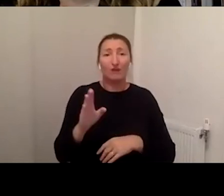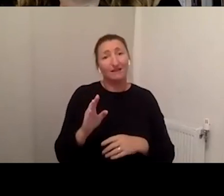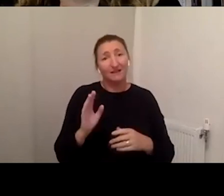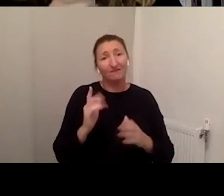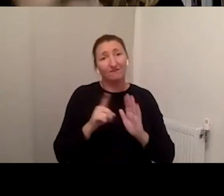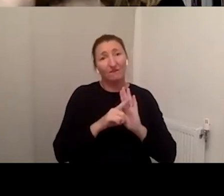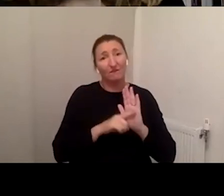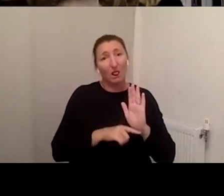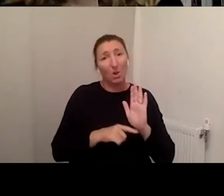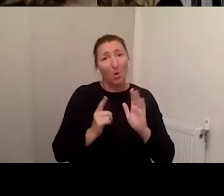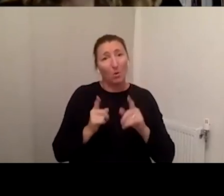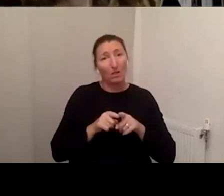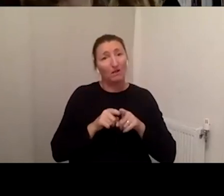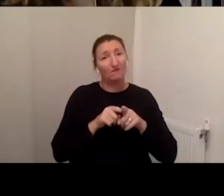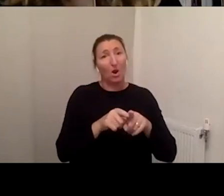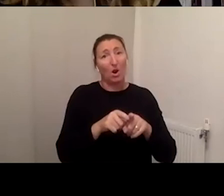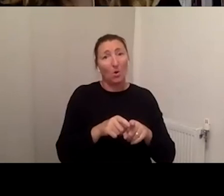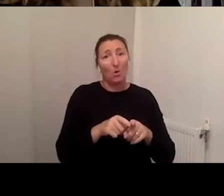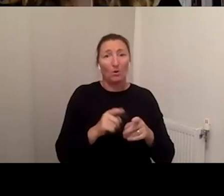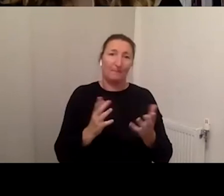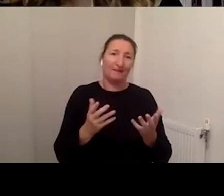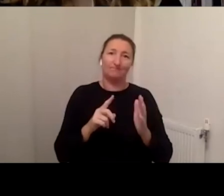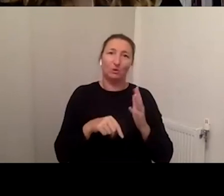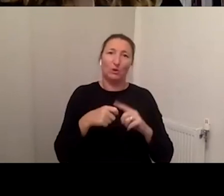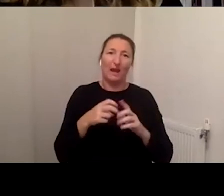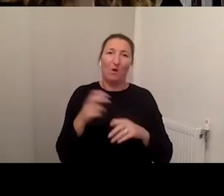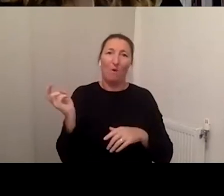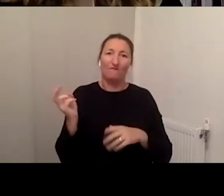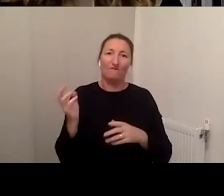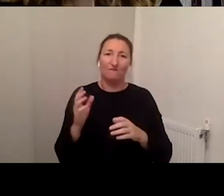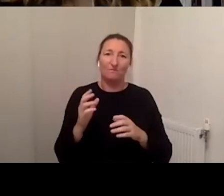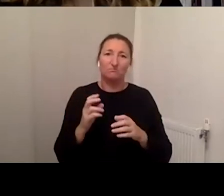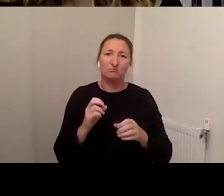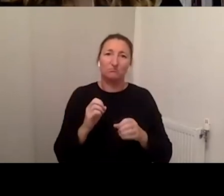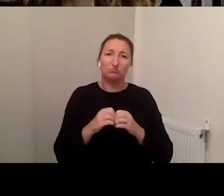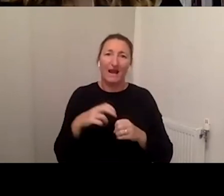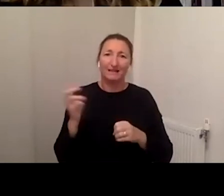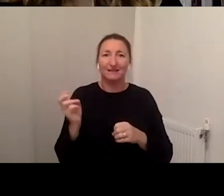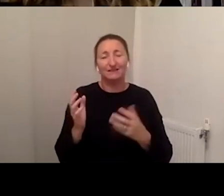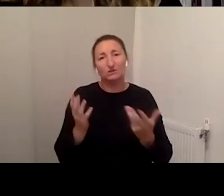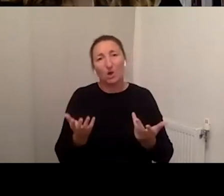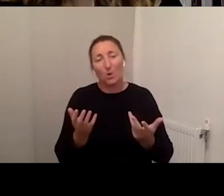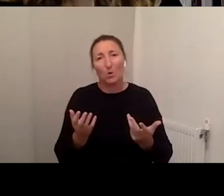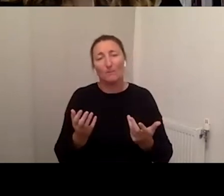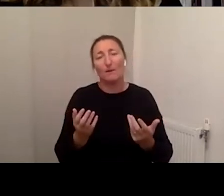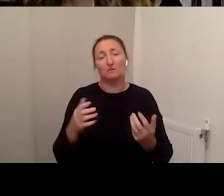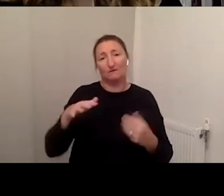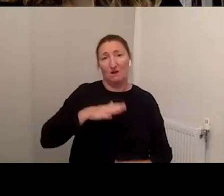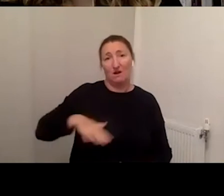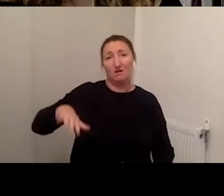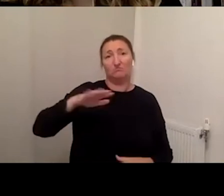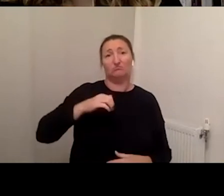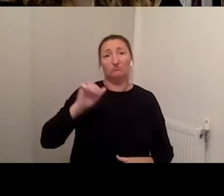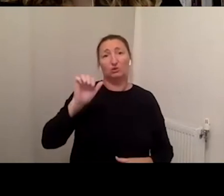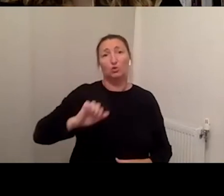UK, unfortunately, which allows energy communities to share the energy